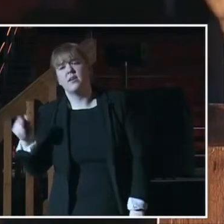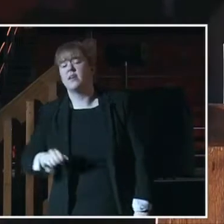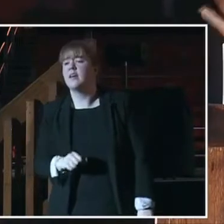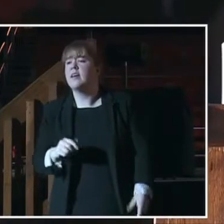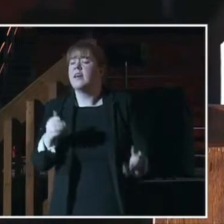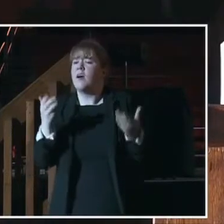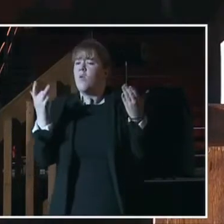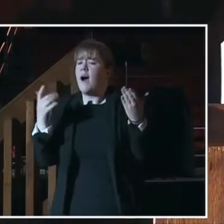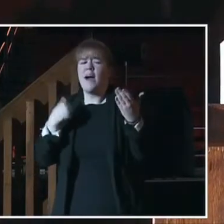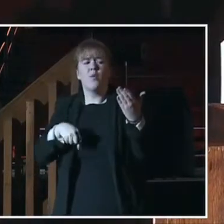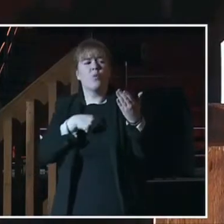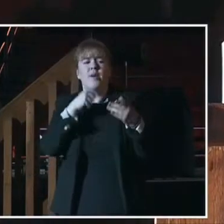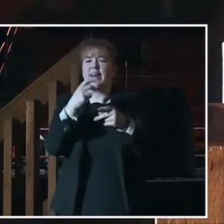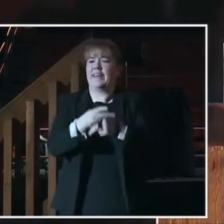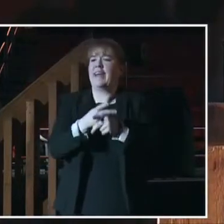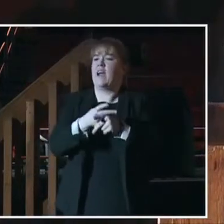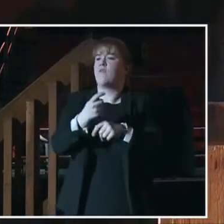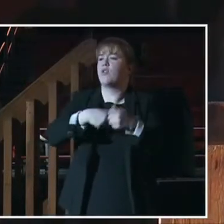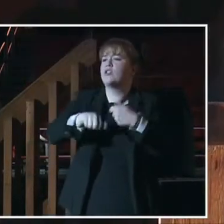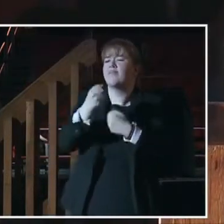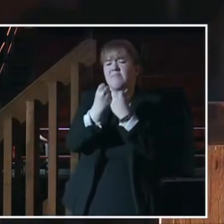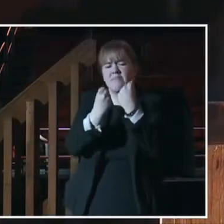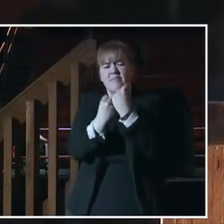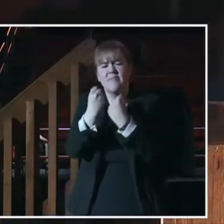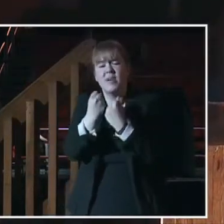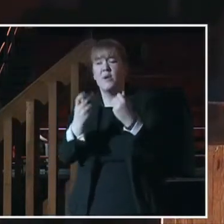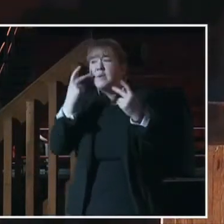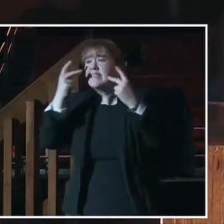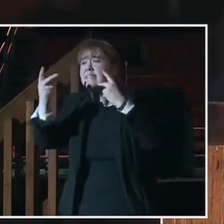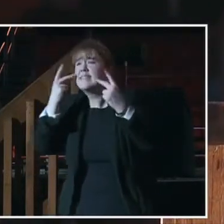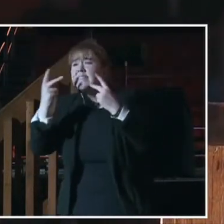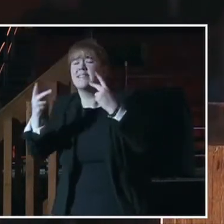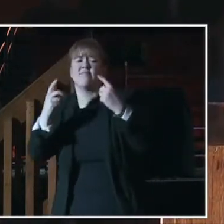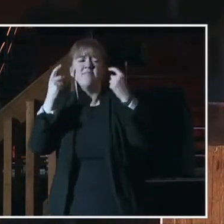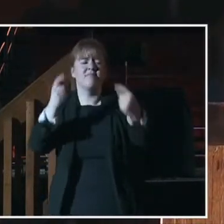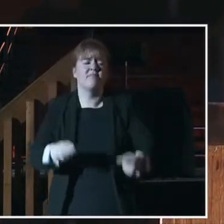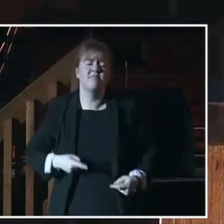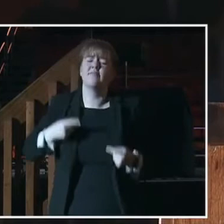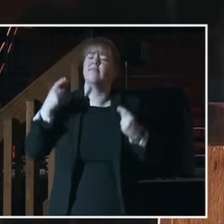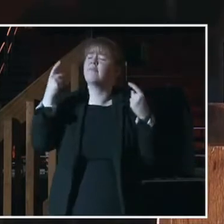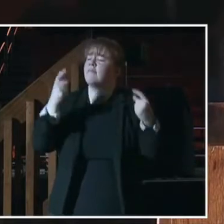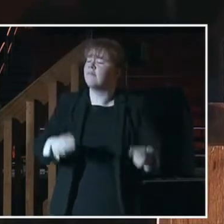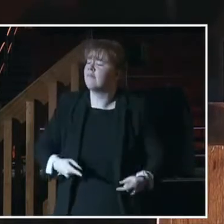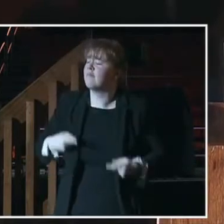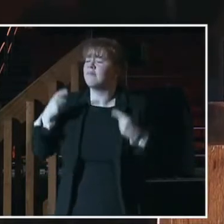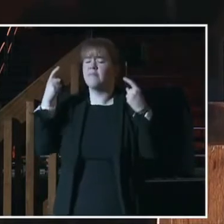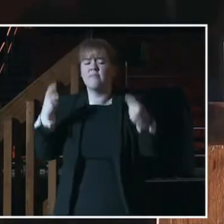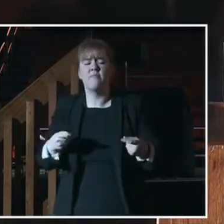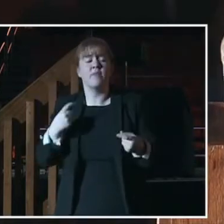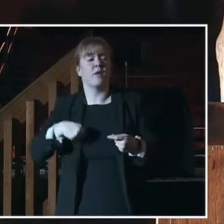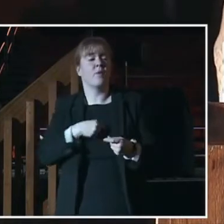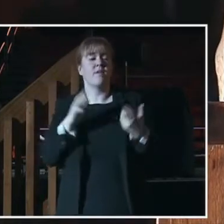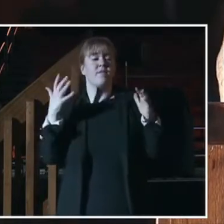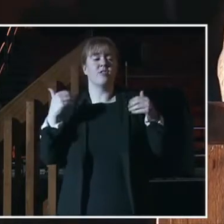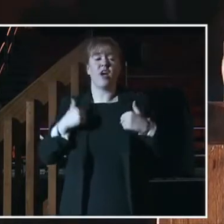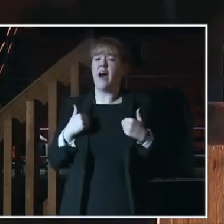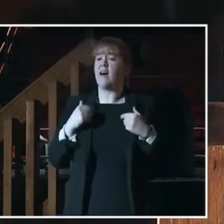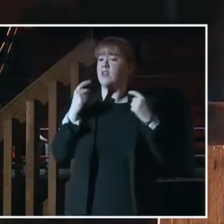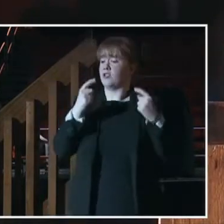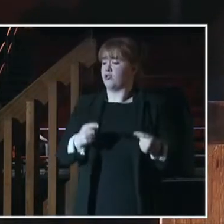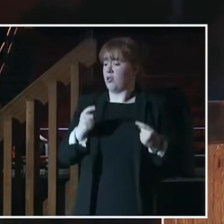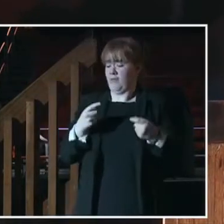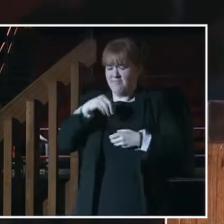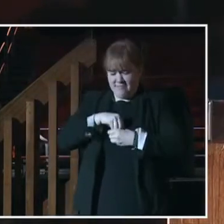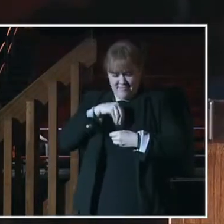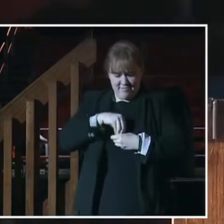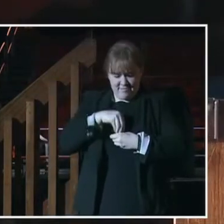And it's because we're not caring for each other. We see each other struggling. And because we have our own struggles, we think we